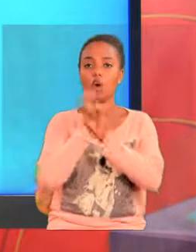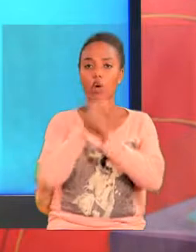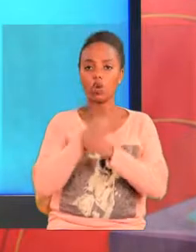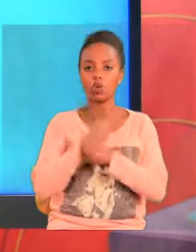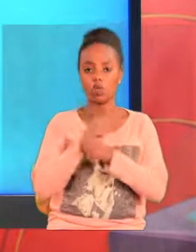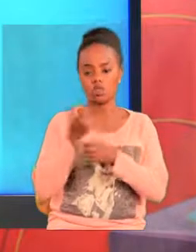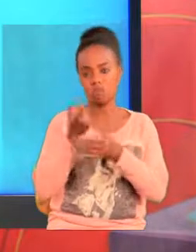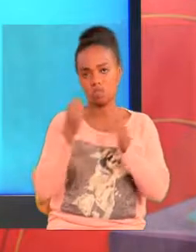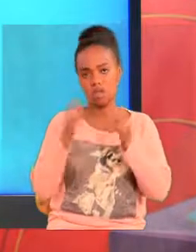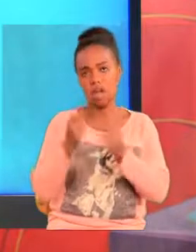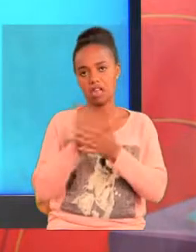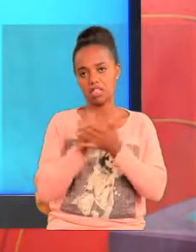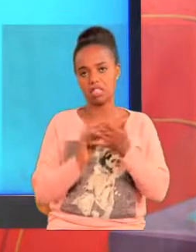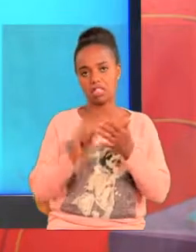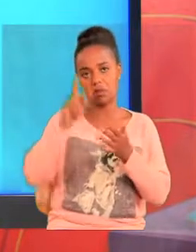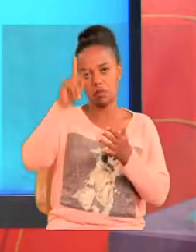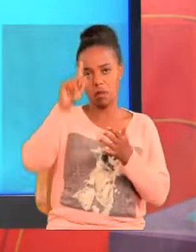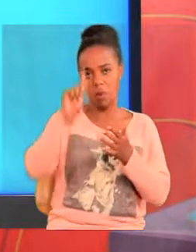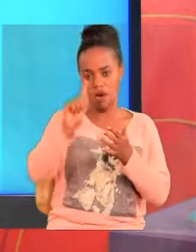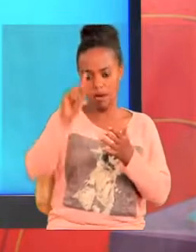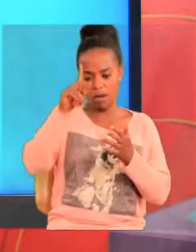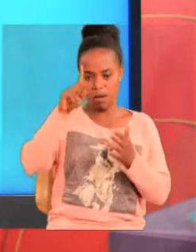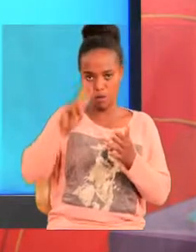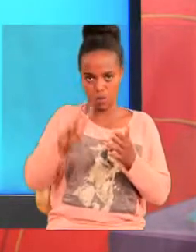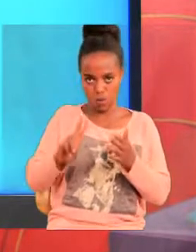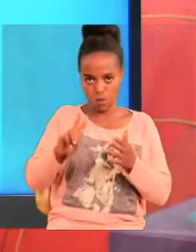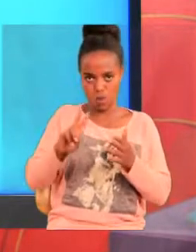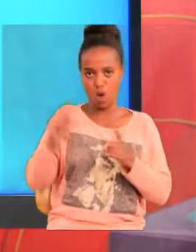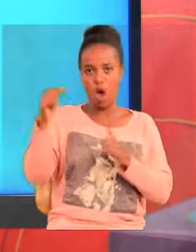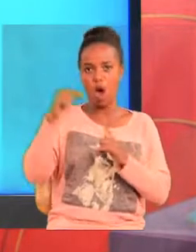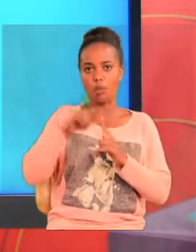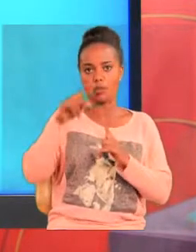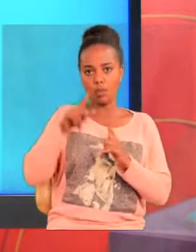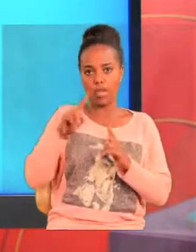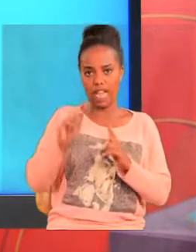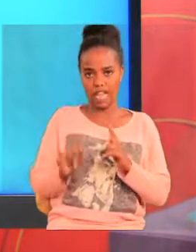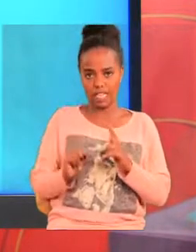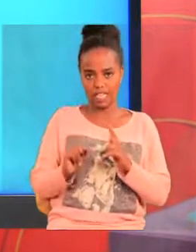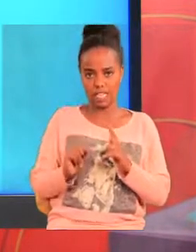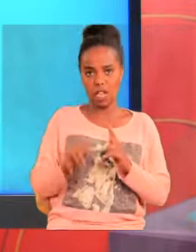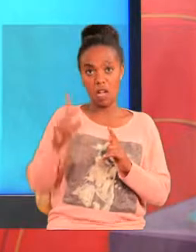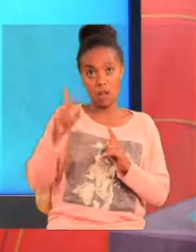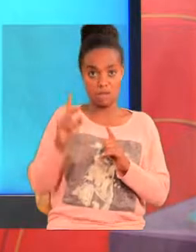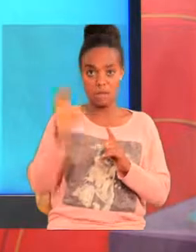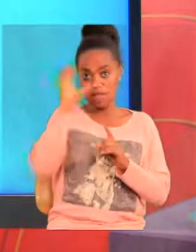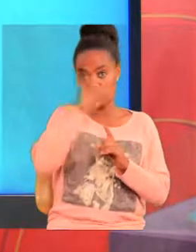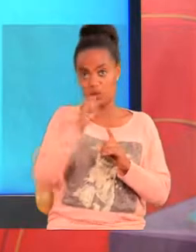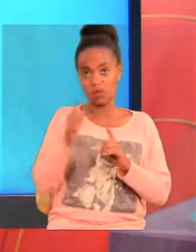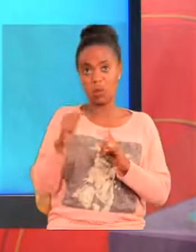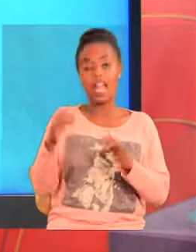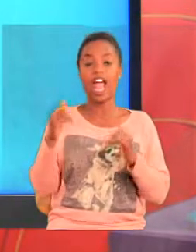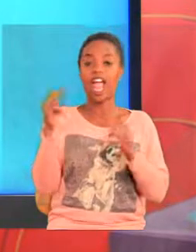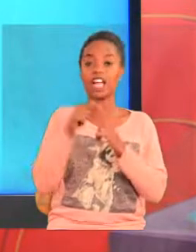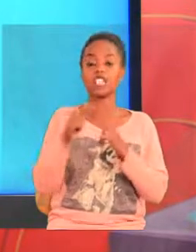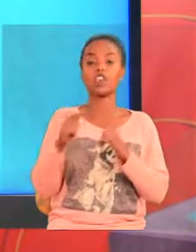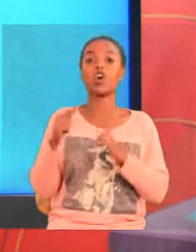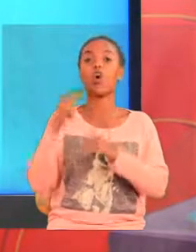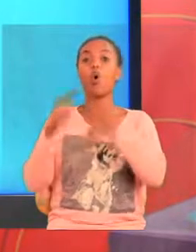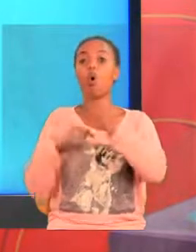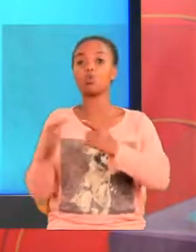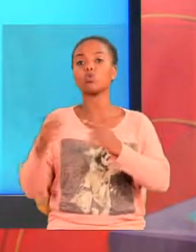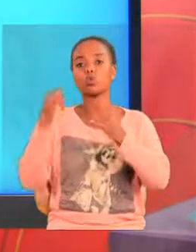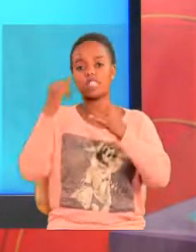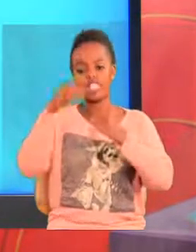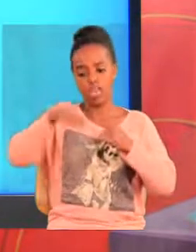form. P1, P2 up to Pn, these premises yielding a conclusion Q. This is an